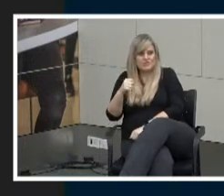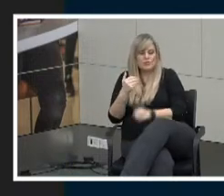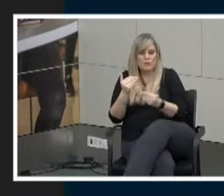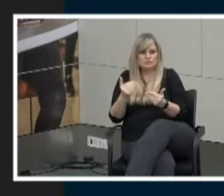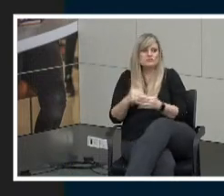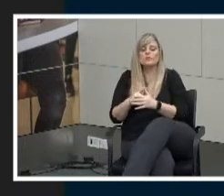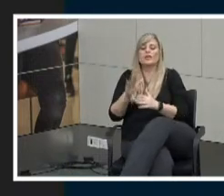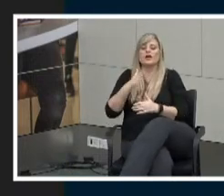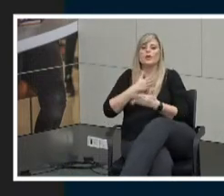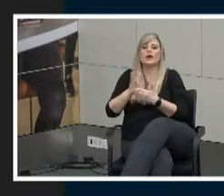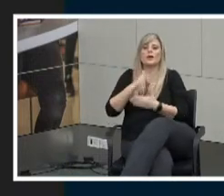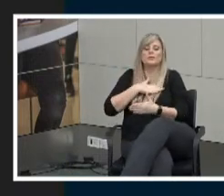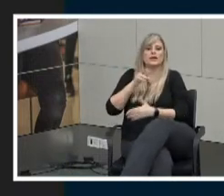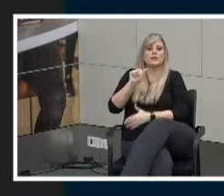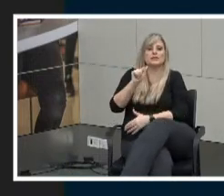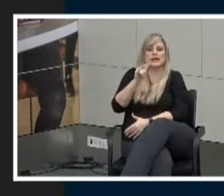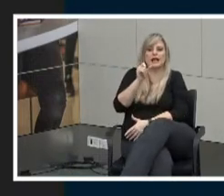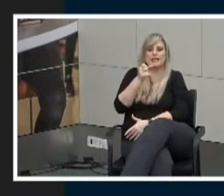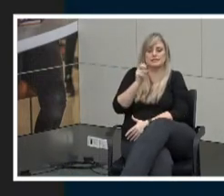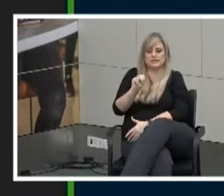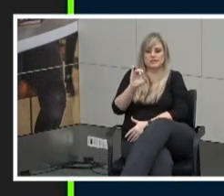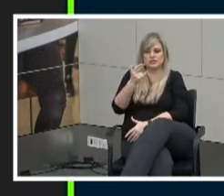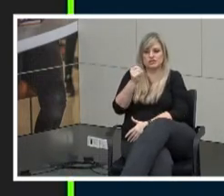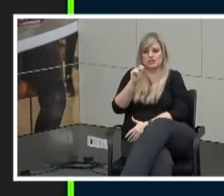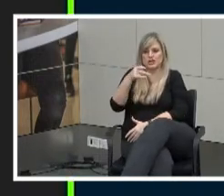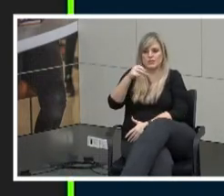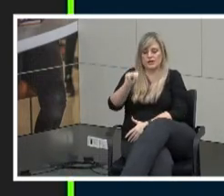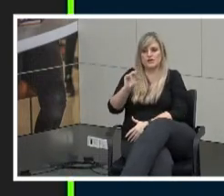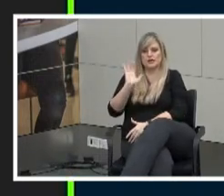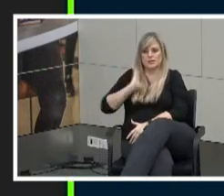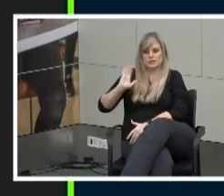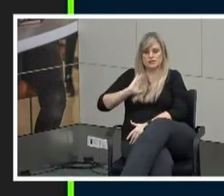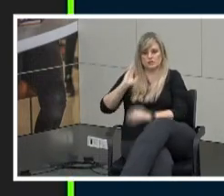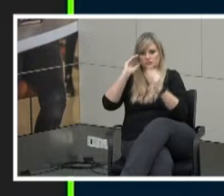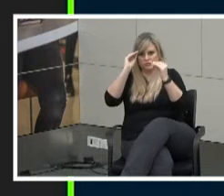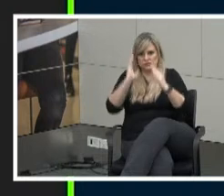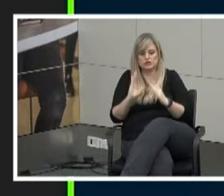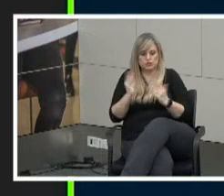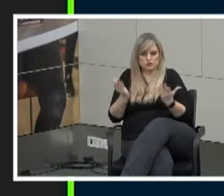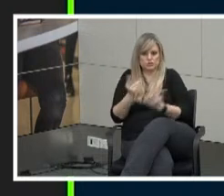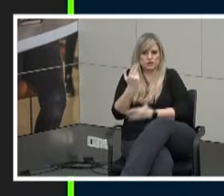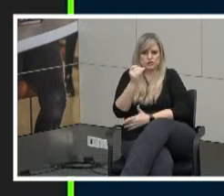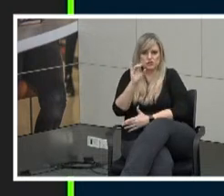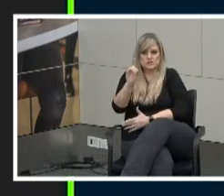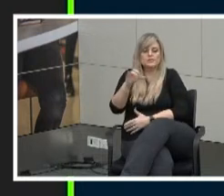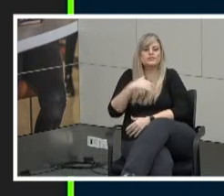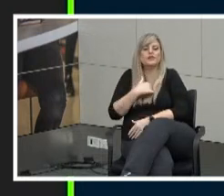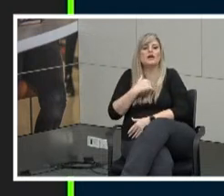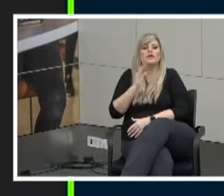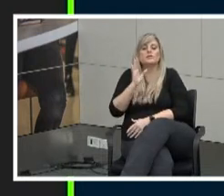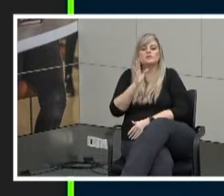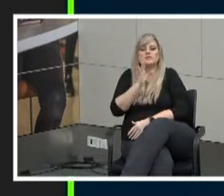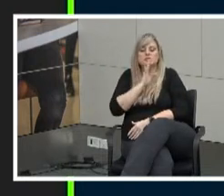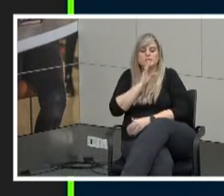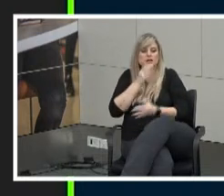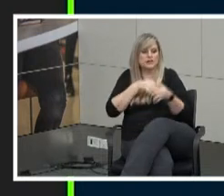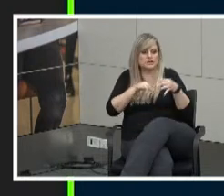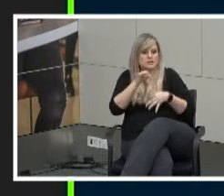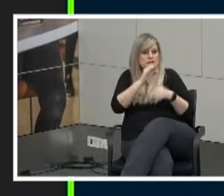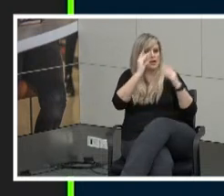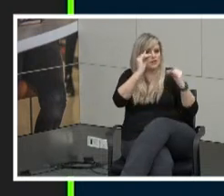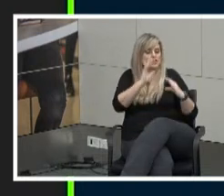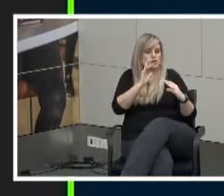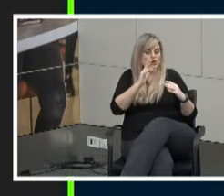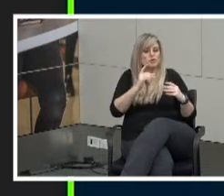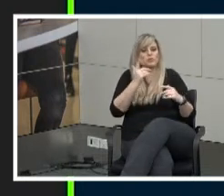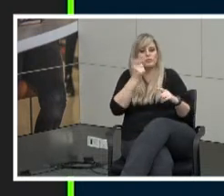please go ahead all right my name is Alison chapen and I'm a former HD teacher I'm speaking on behalf of a teacher who is afraid